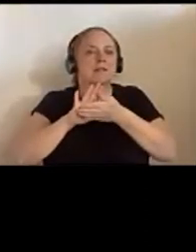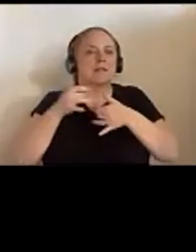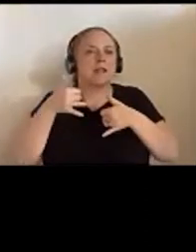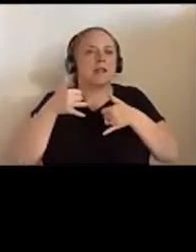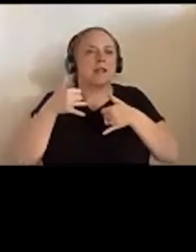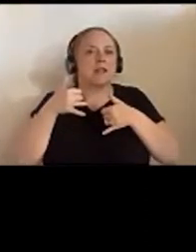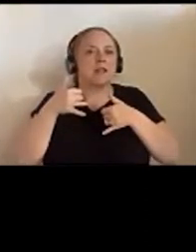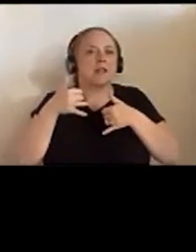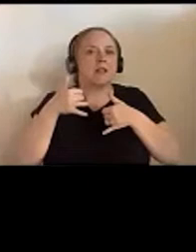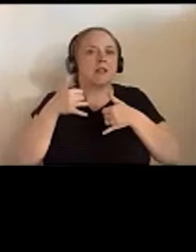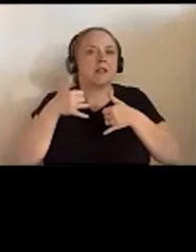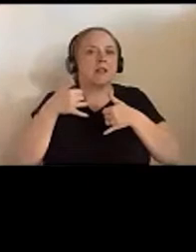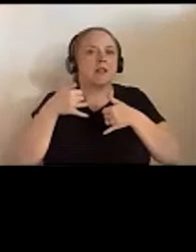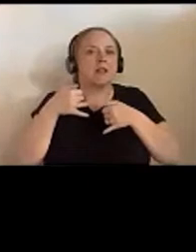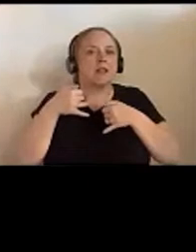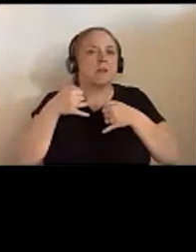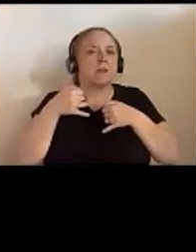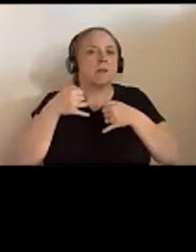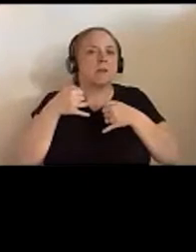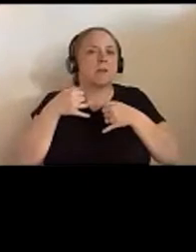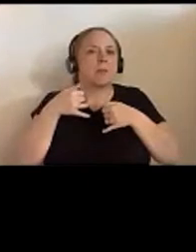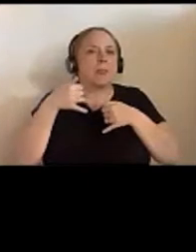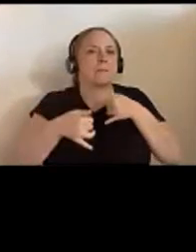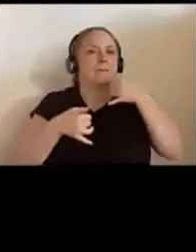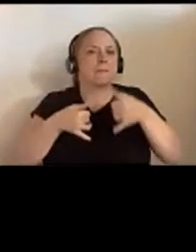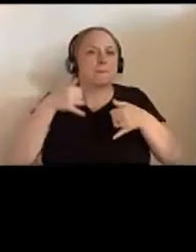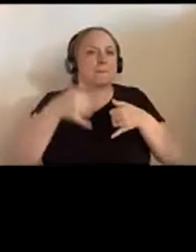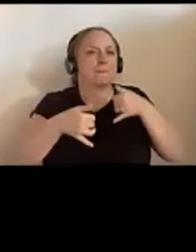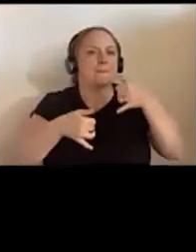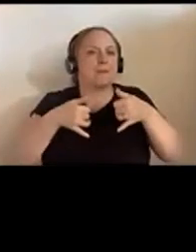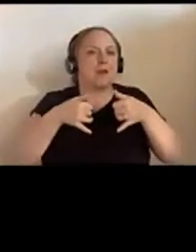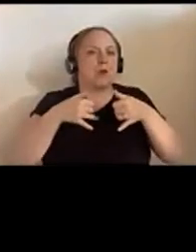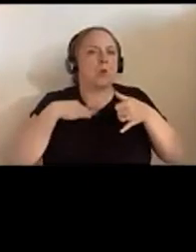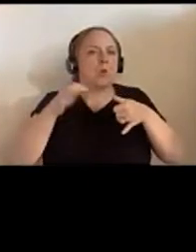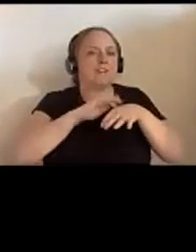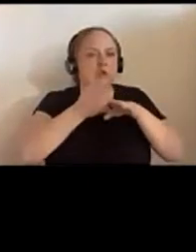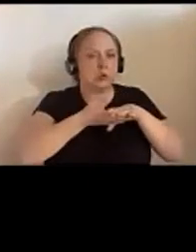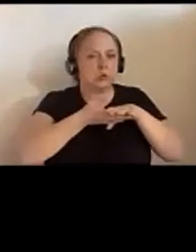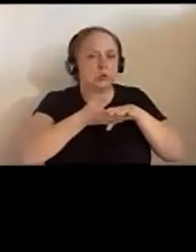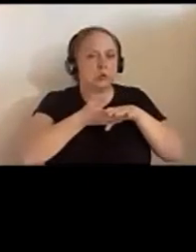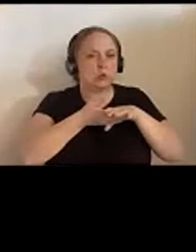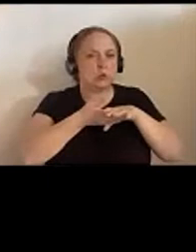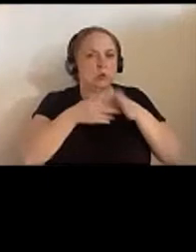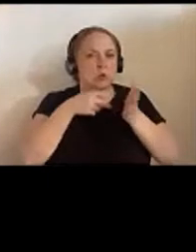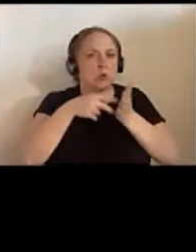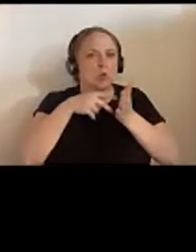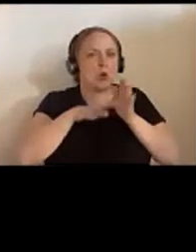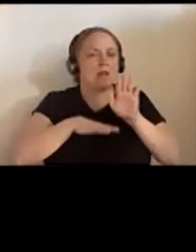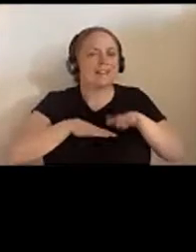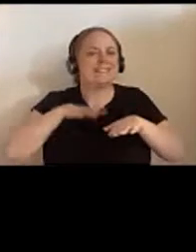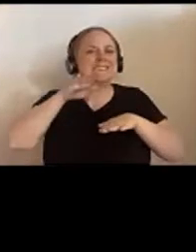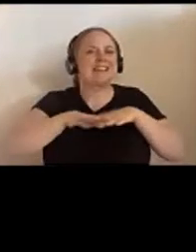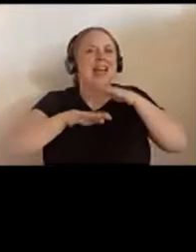are consistent in the series. And she's walking the stairs of